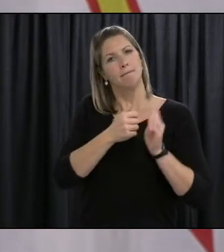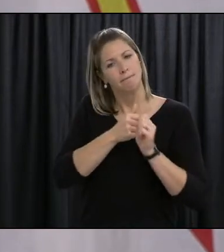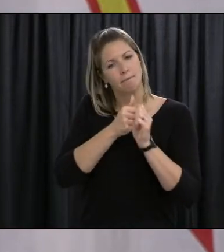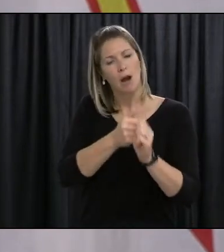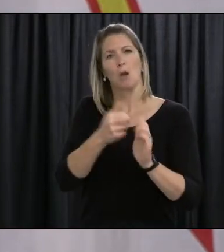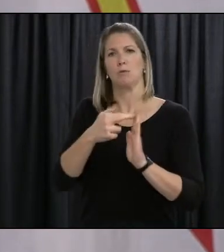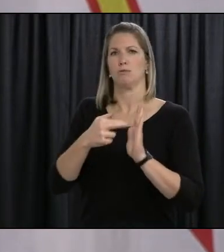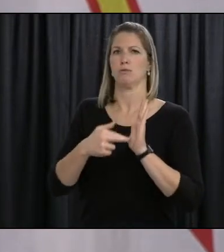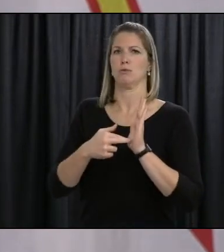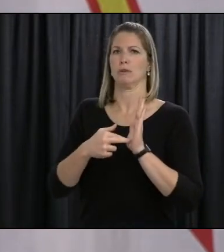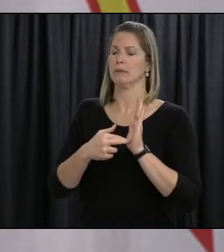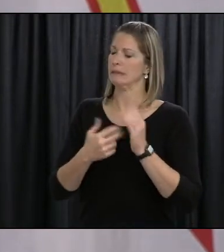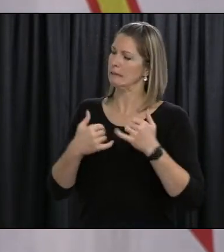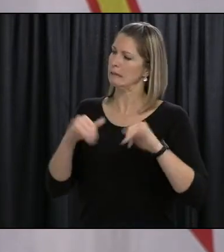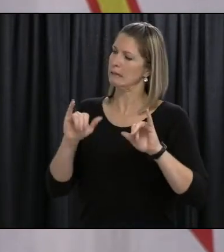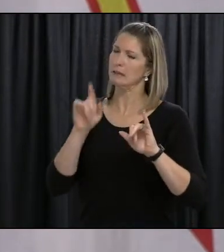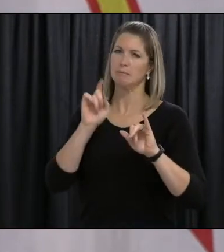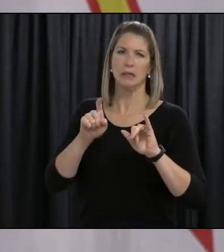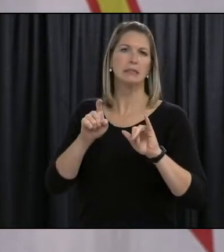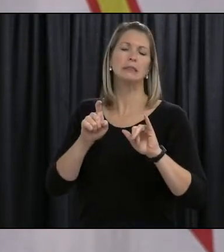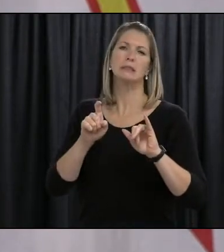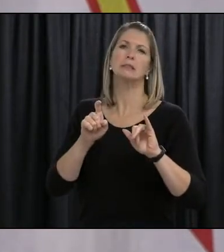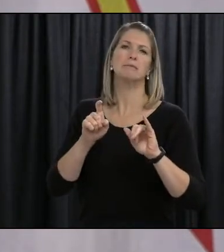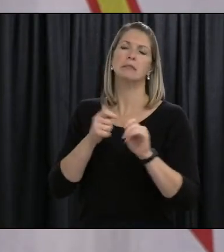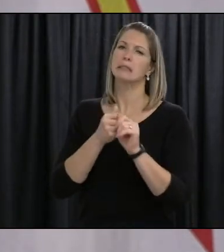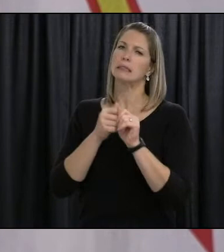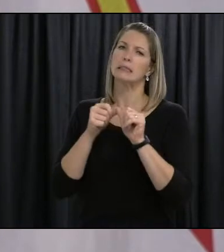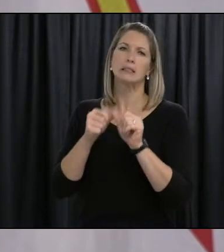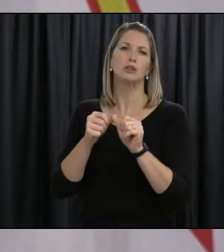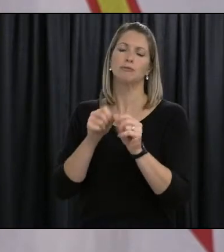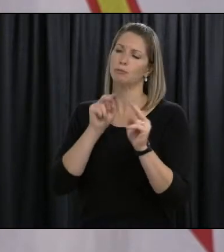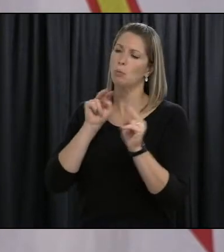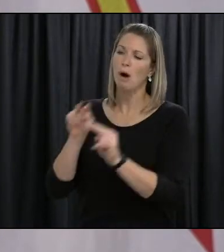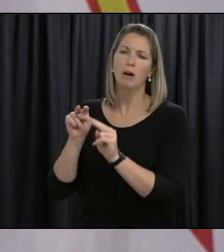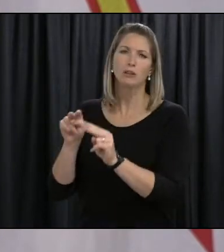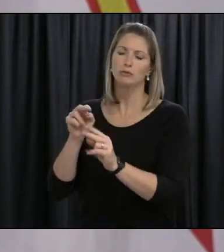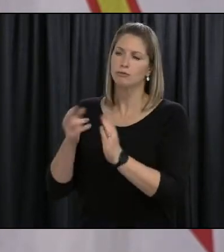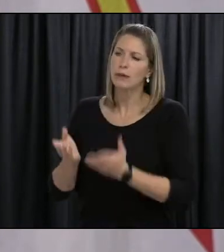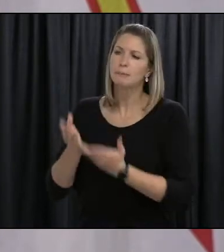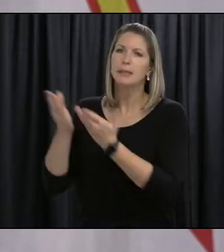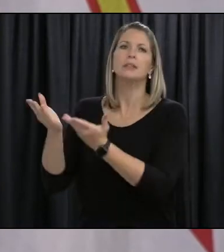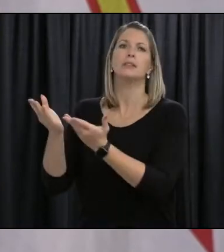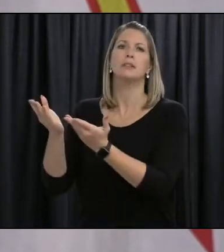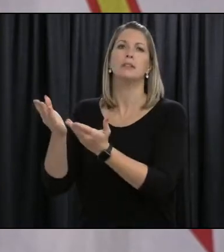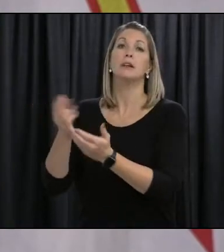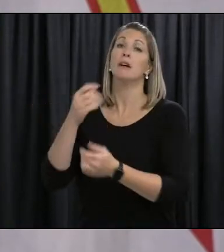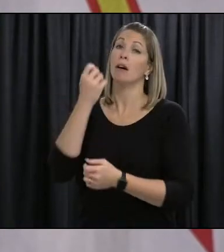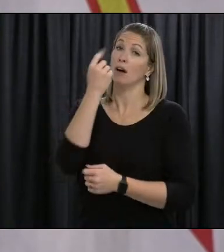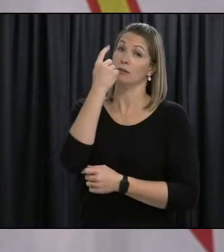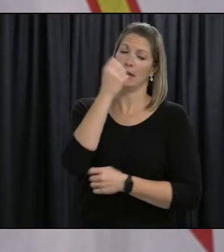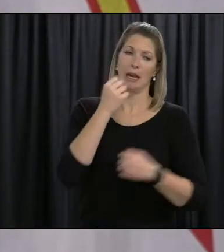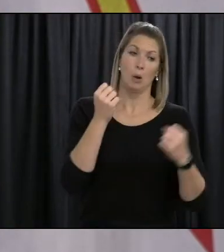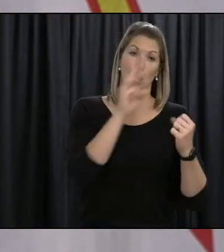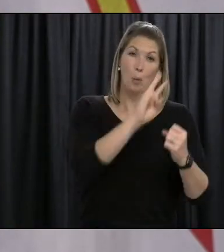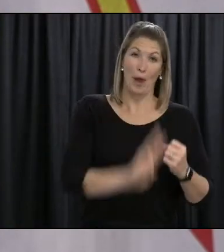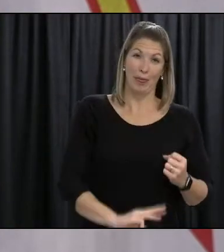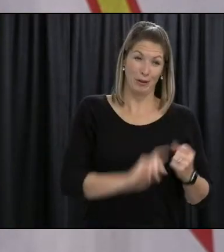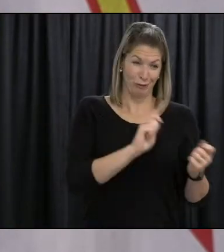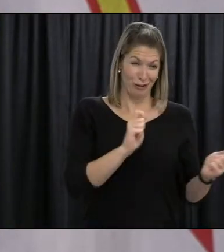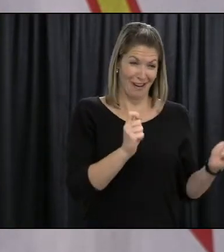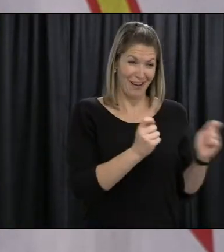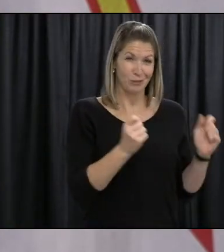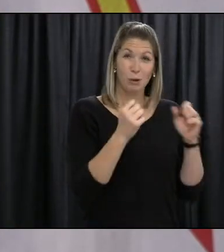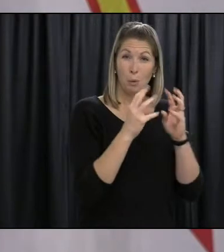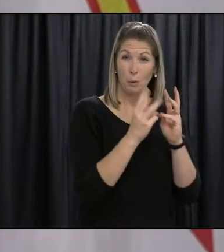COVID-19 guidelines. As the colder weather shifts our activities indoors, we will need to be even more vigilant about following